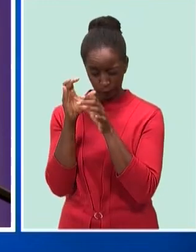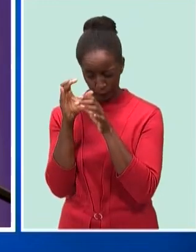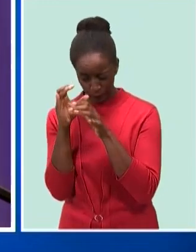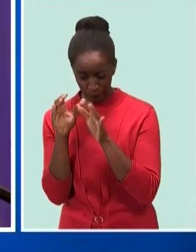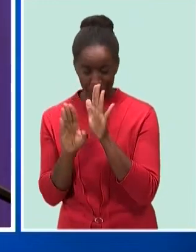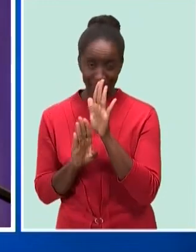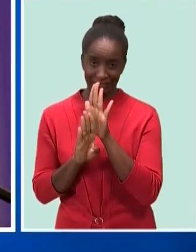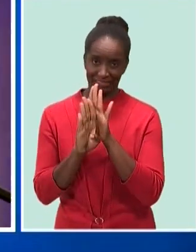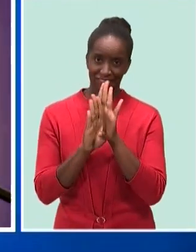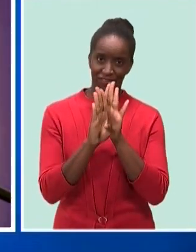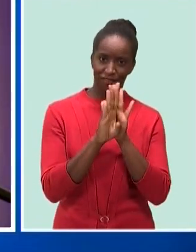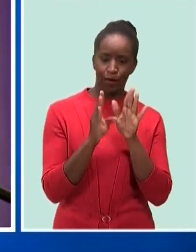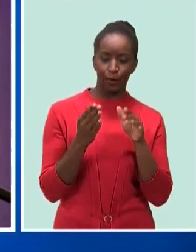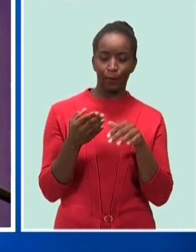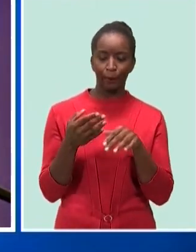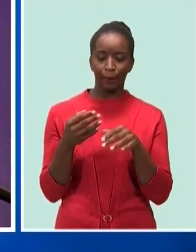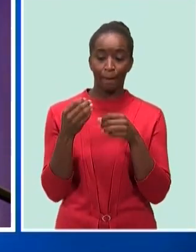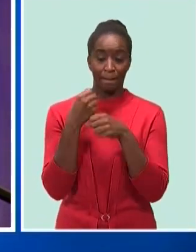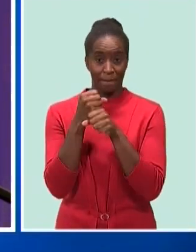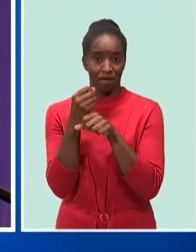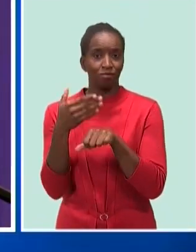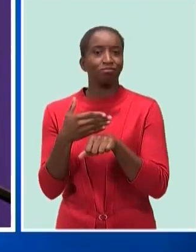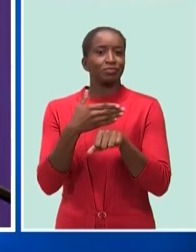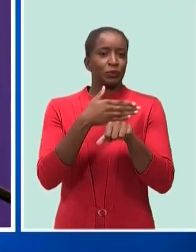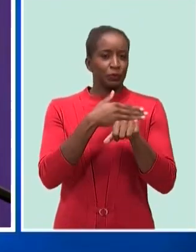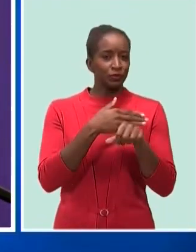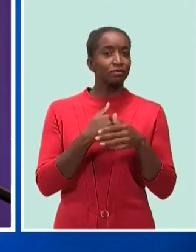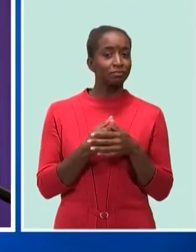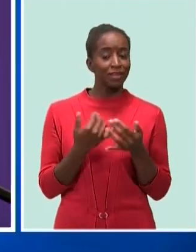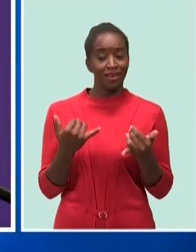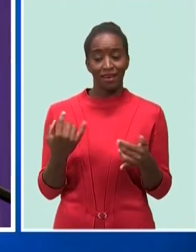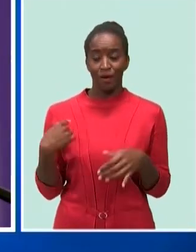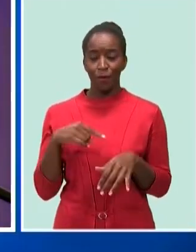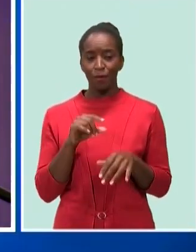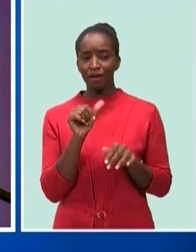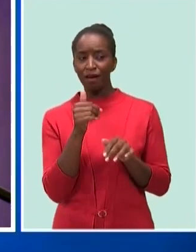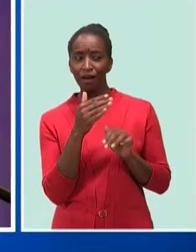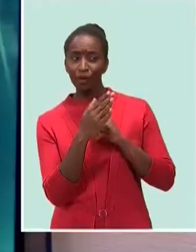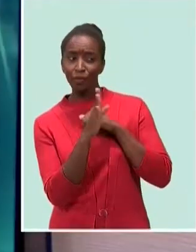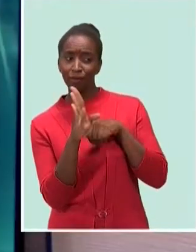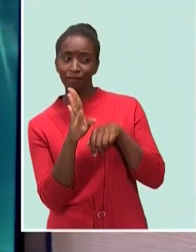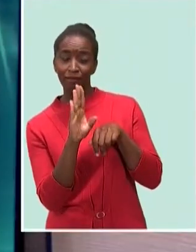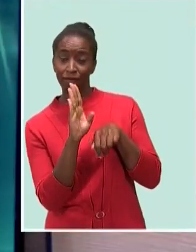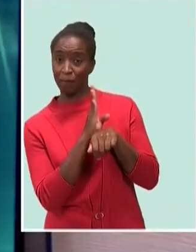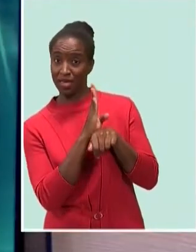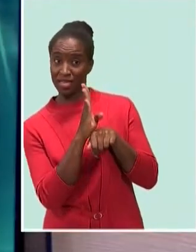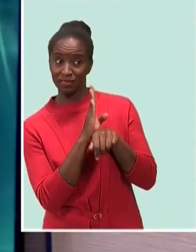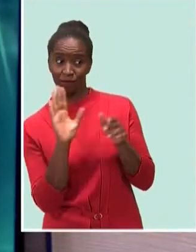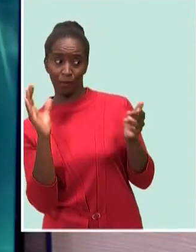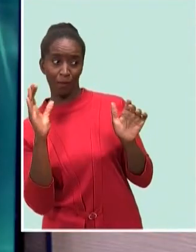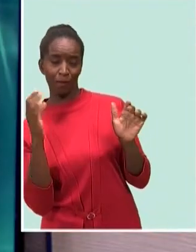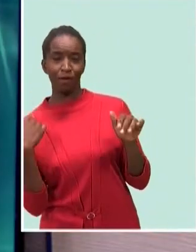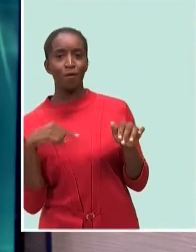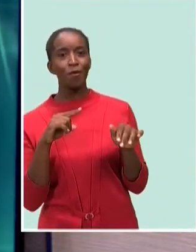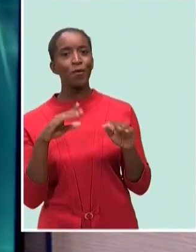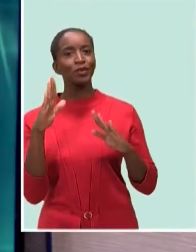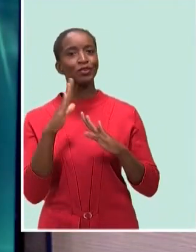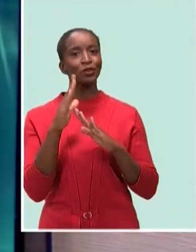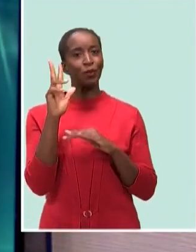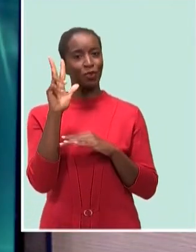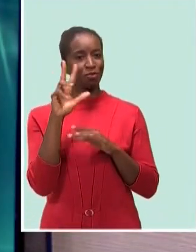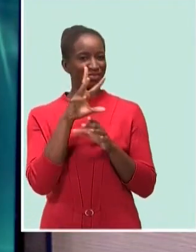of our industry. We're one of the top 3 intraocular lens manufacturers in the world. And Lenstech has a staff